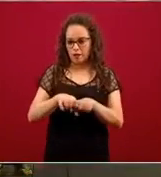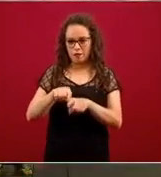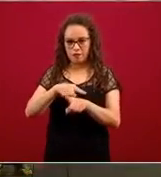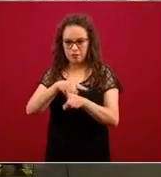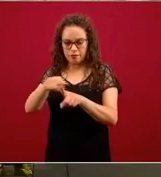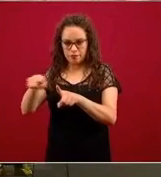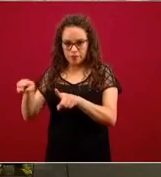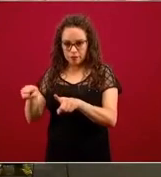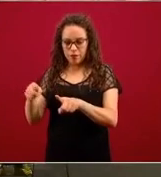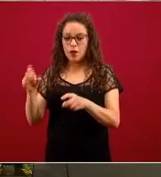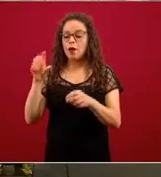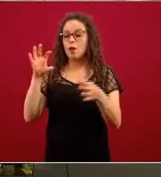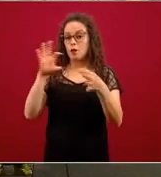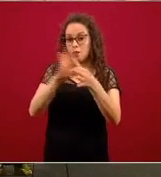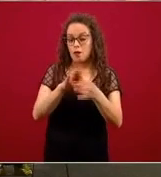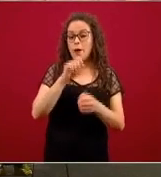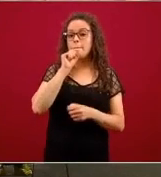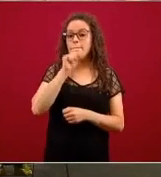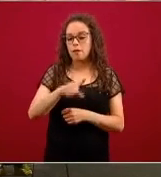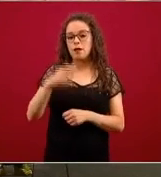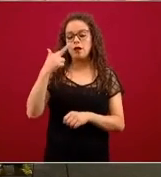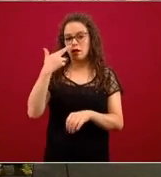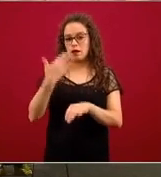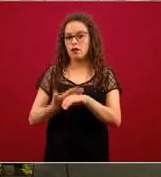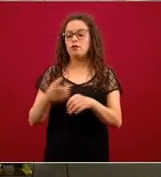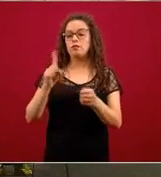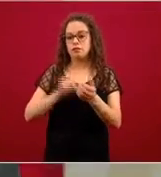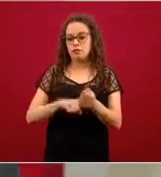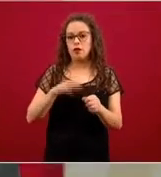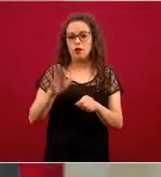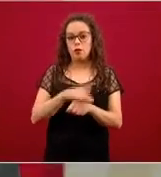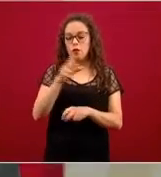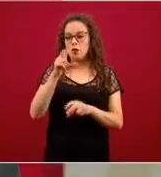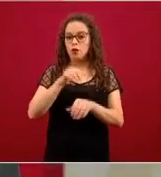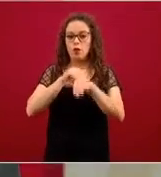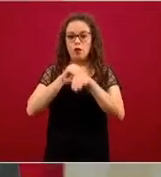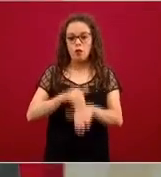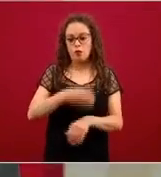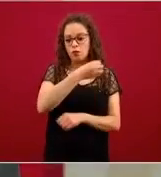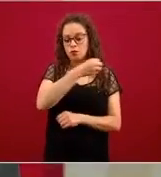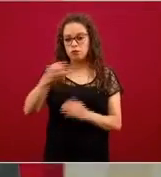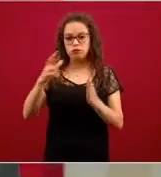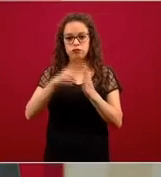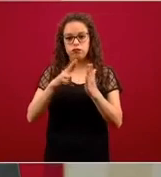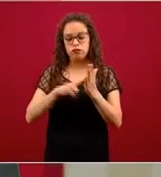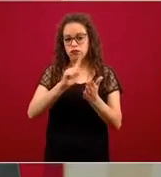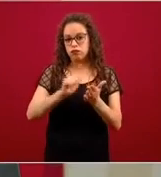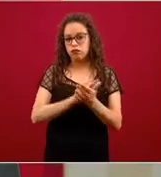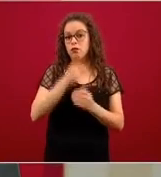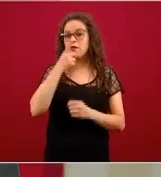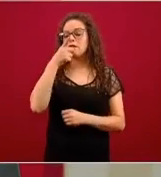example, they are participants, and they're responsible for not going against